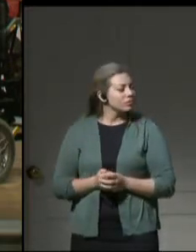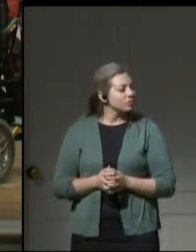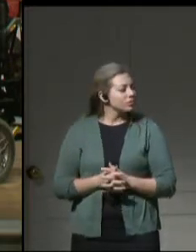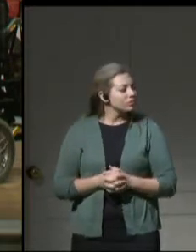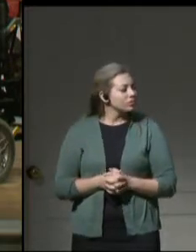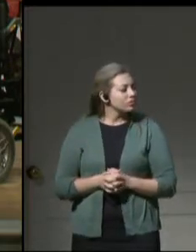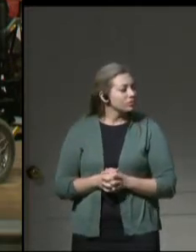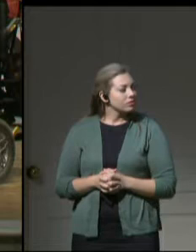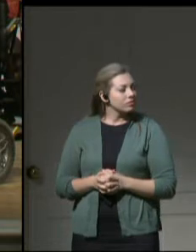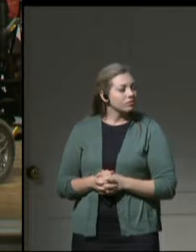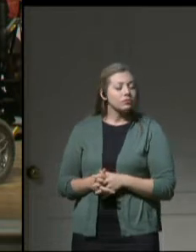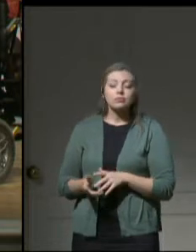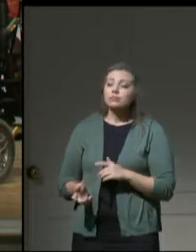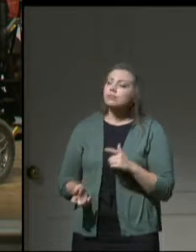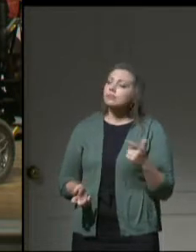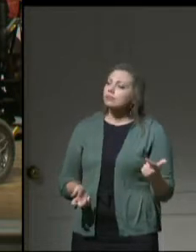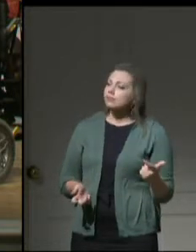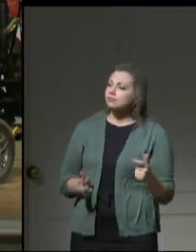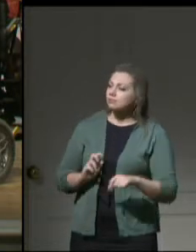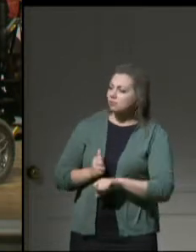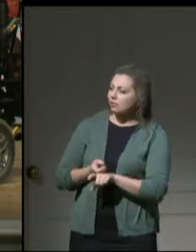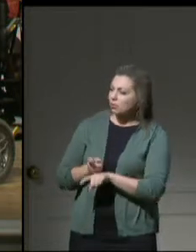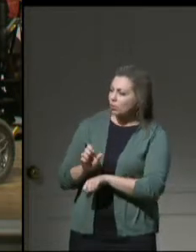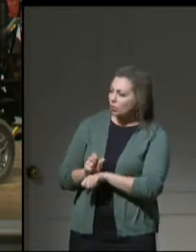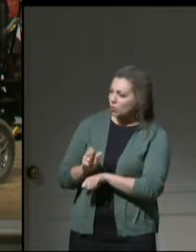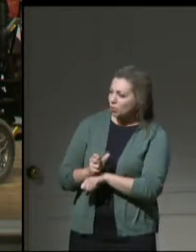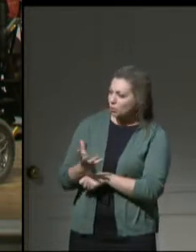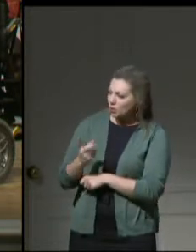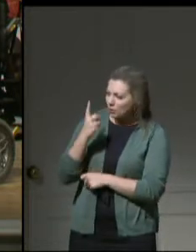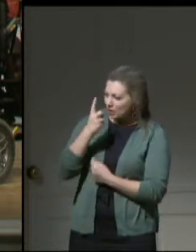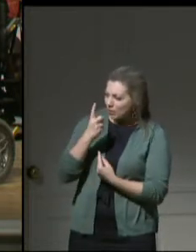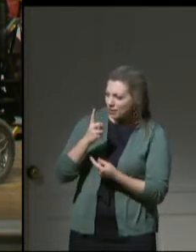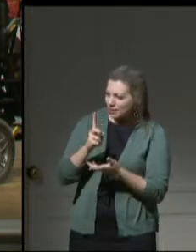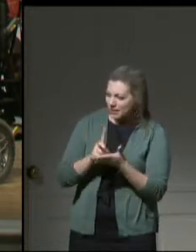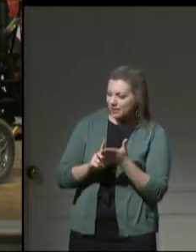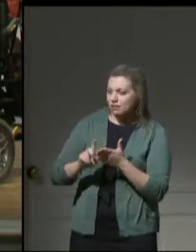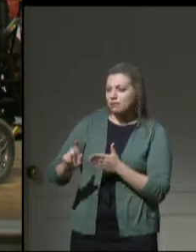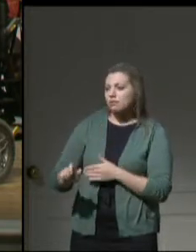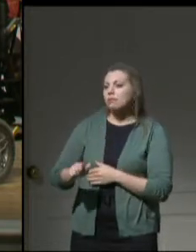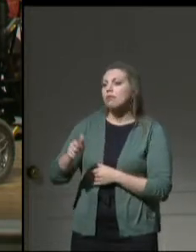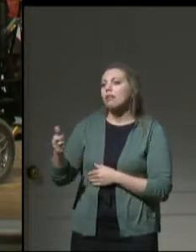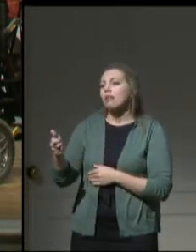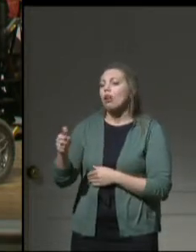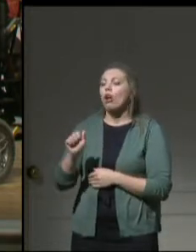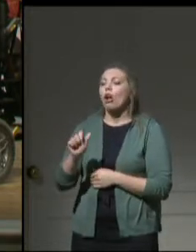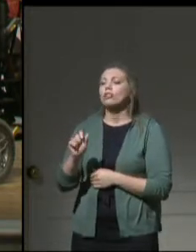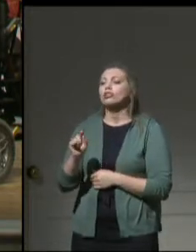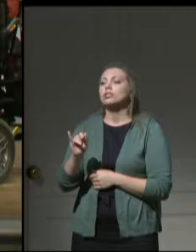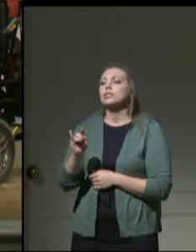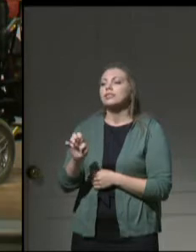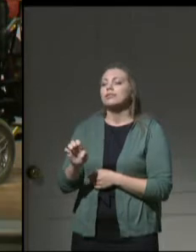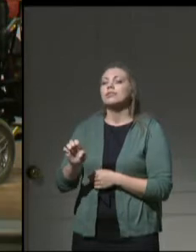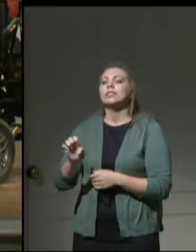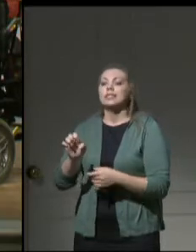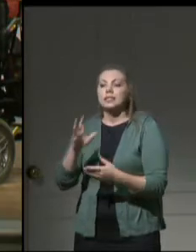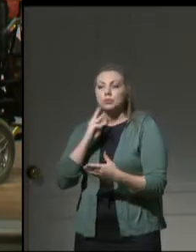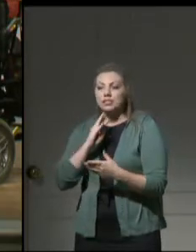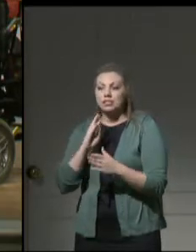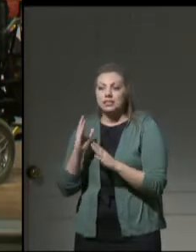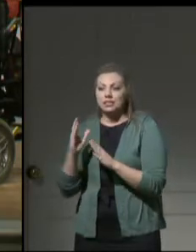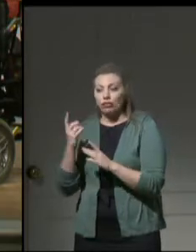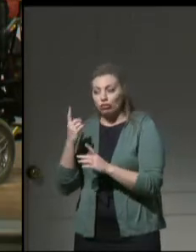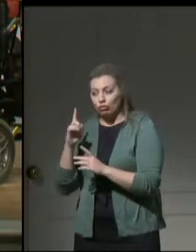So, based on your work, what do you think about designing alternative experiences for people with disabilities